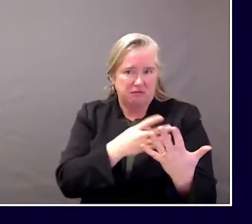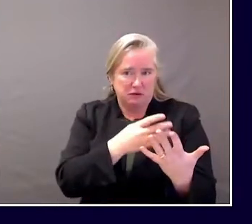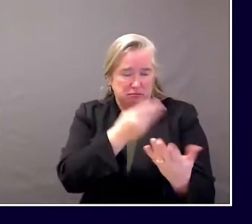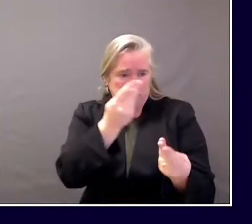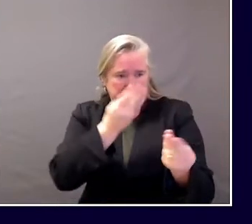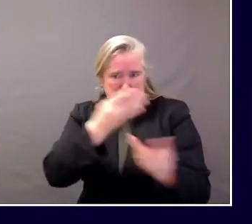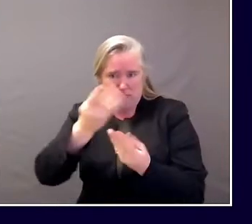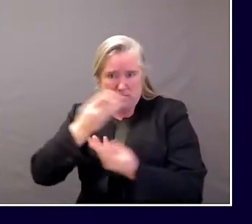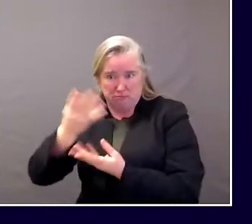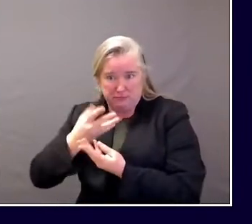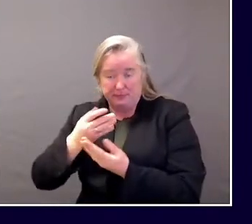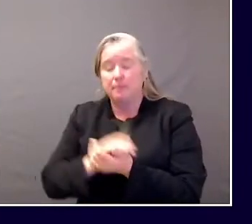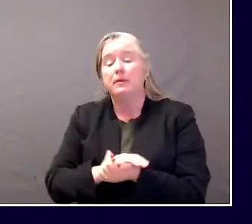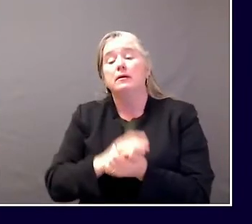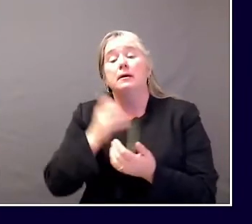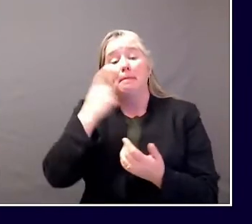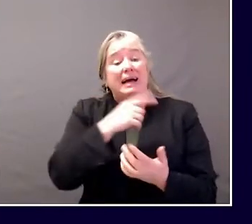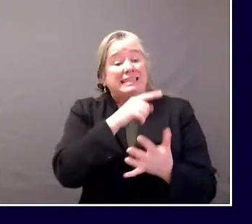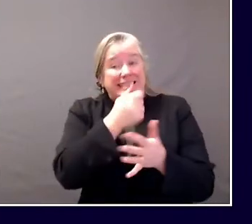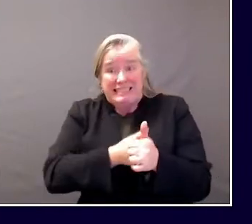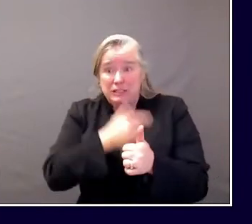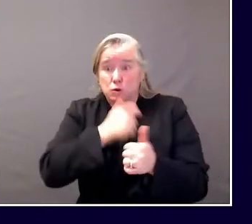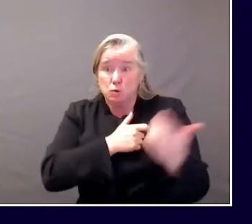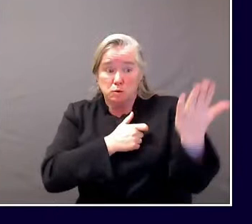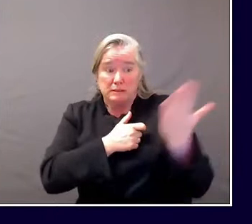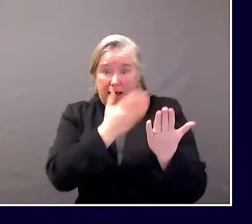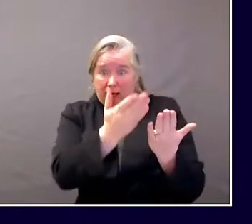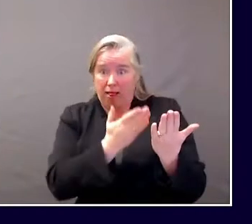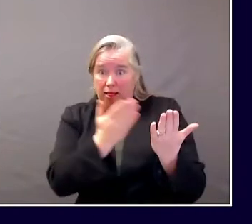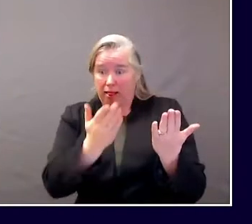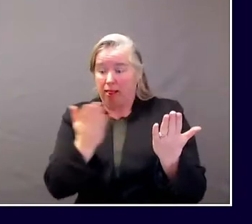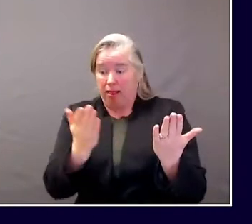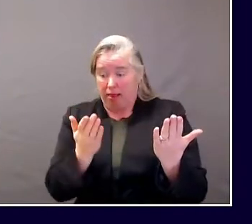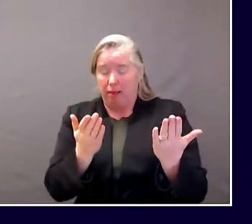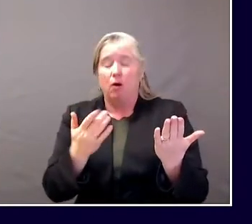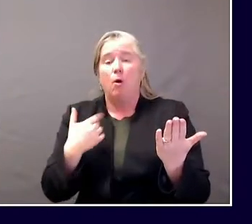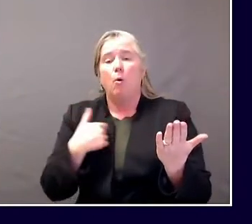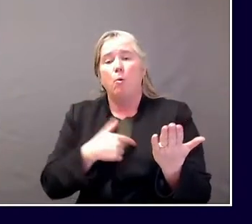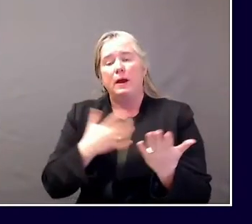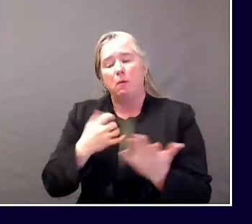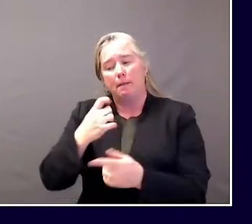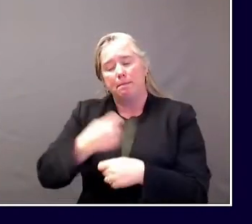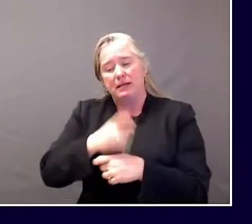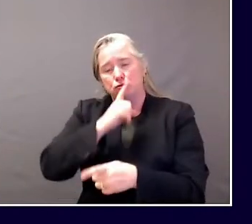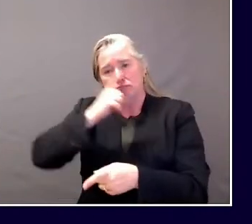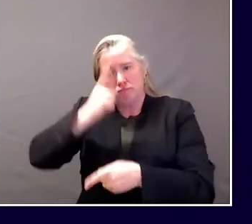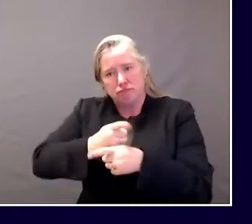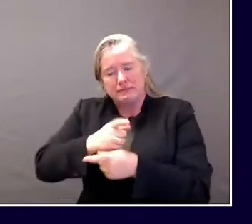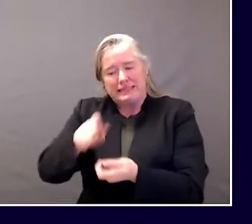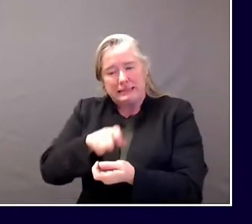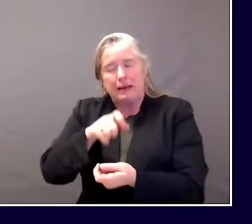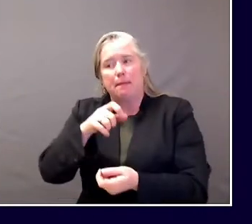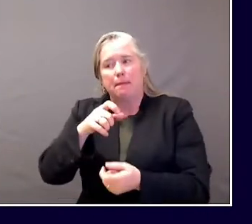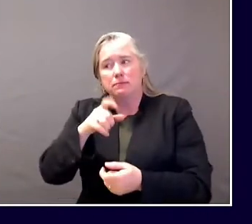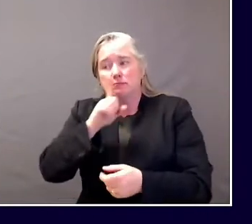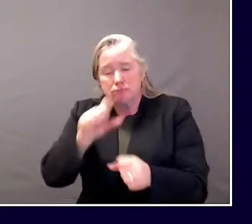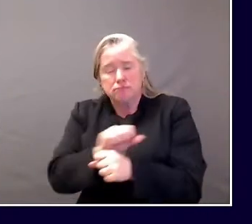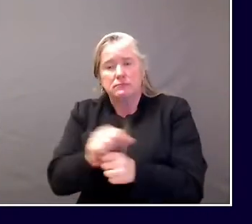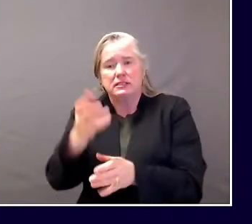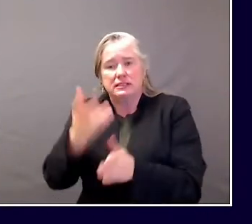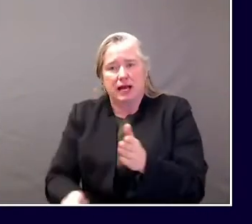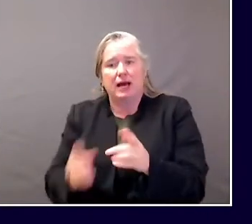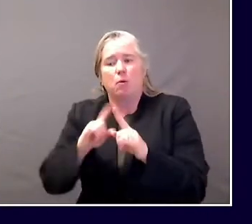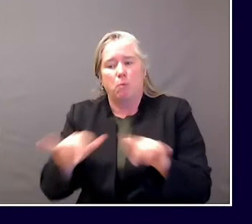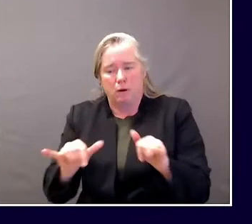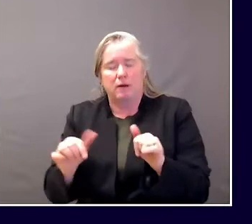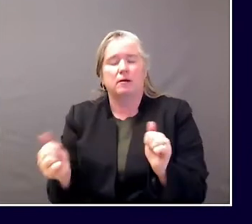accurately reflecting all of the potential individuals who may have died with COVID-19, we have a